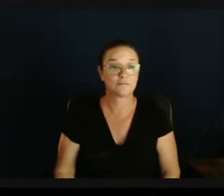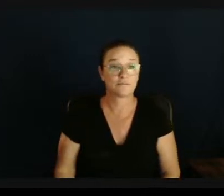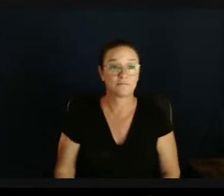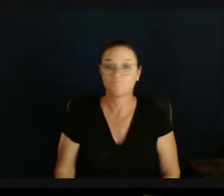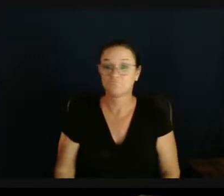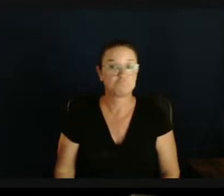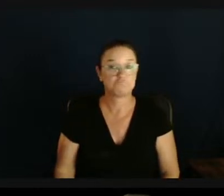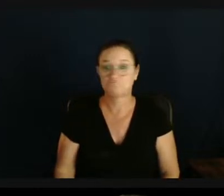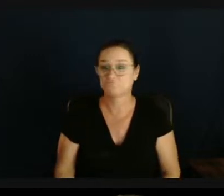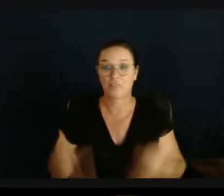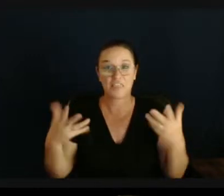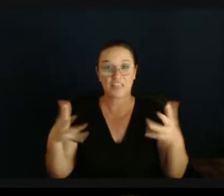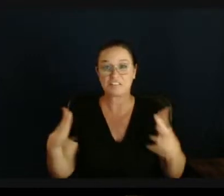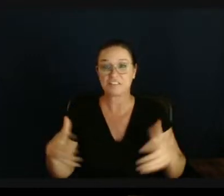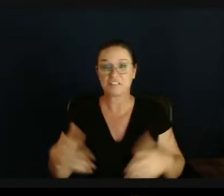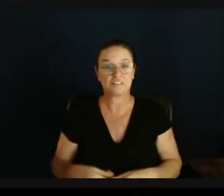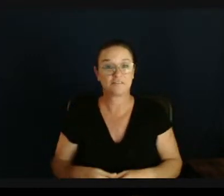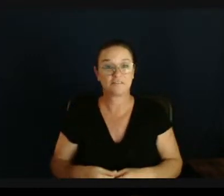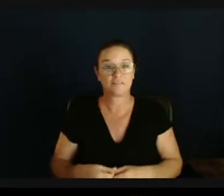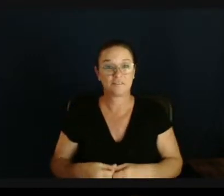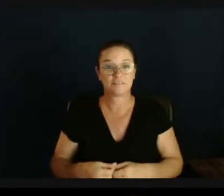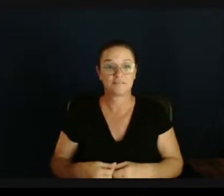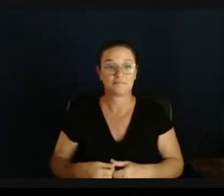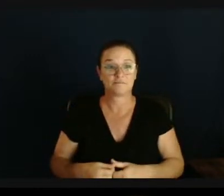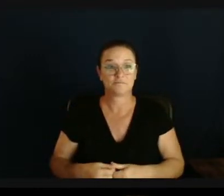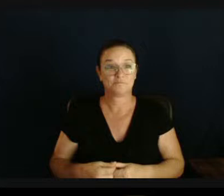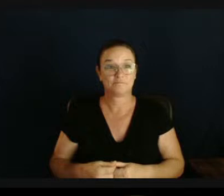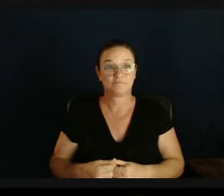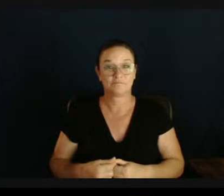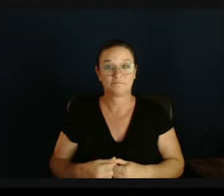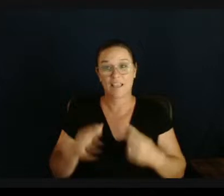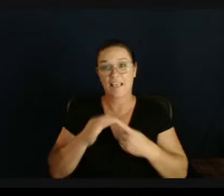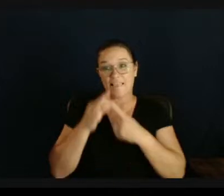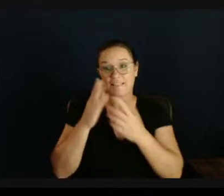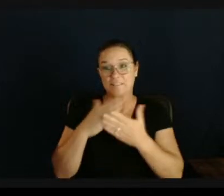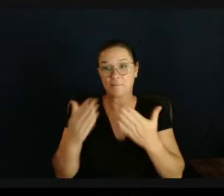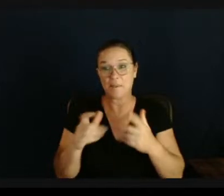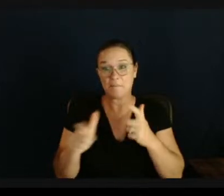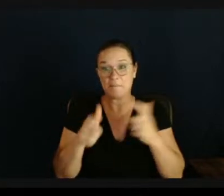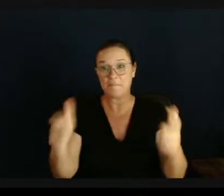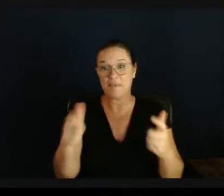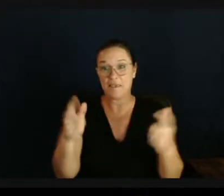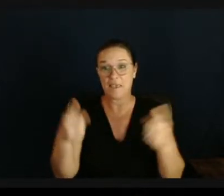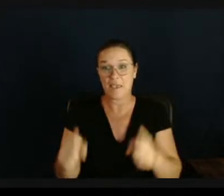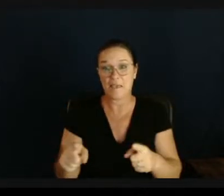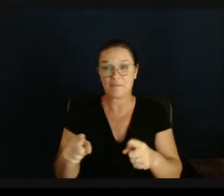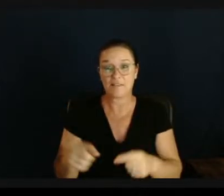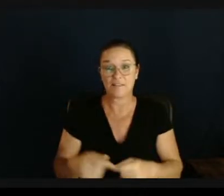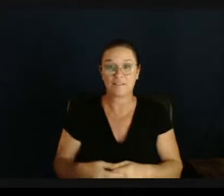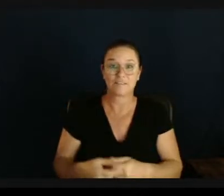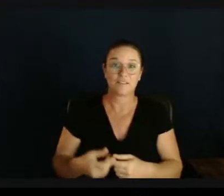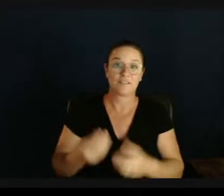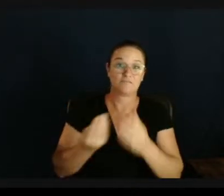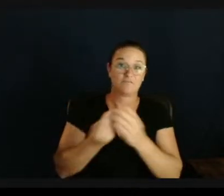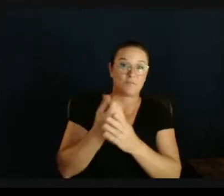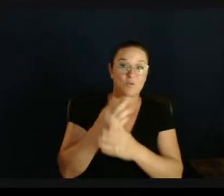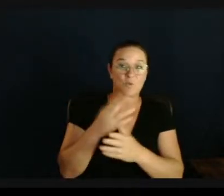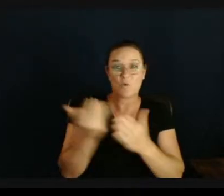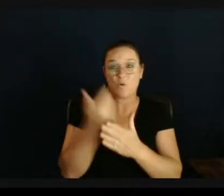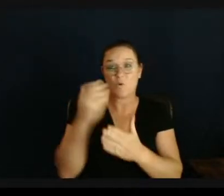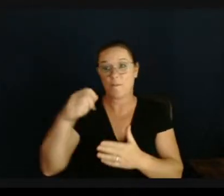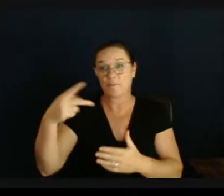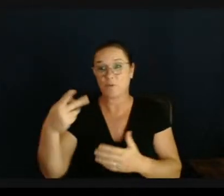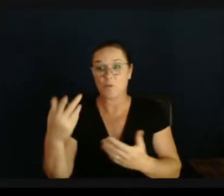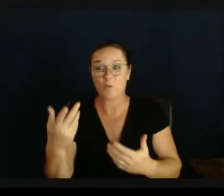Nope, that's it. Next week, unless something big happens, another eruption, a new episode, we're just going to put out